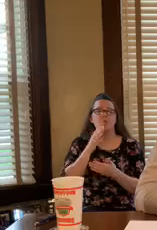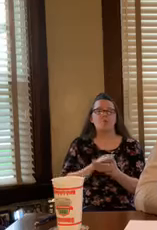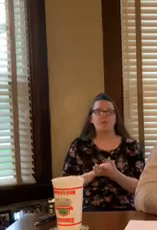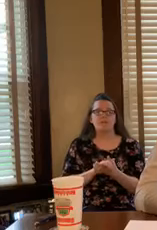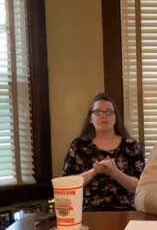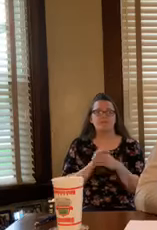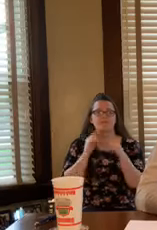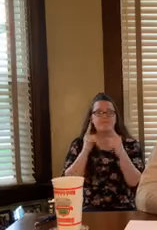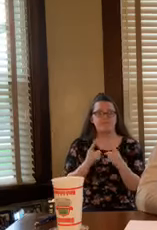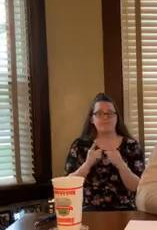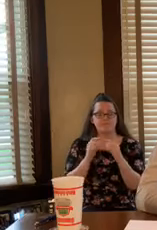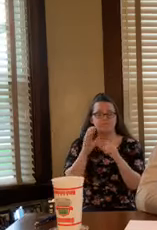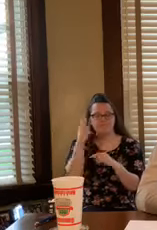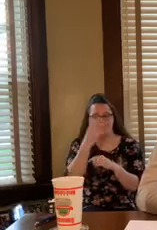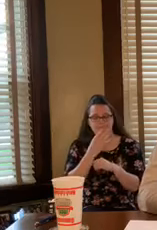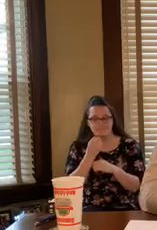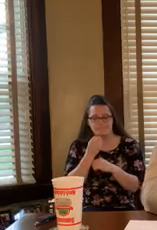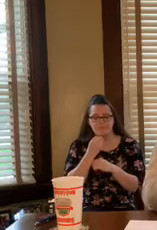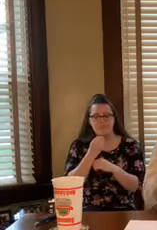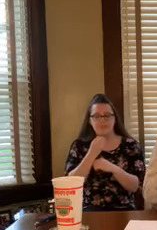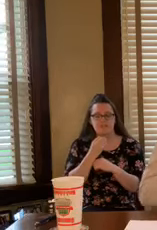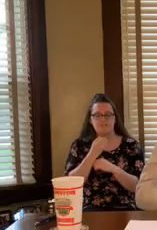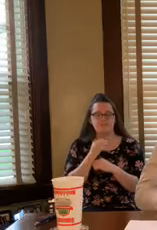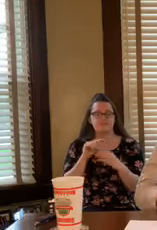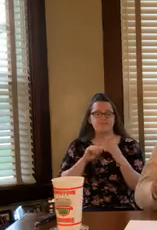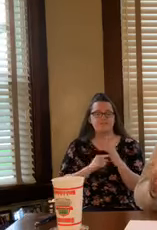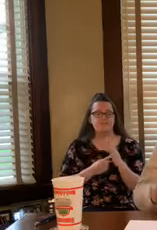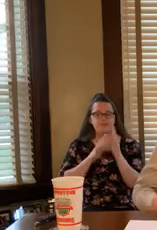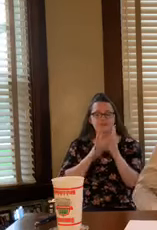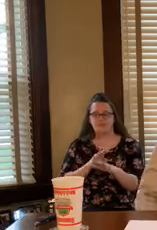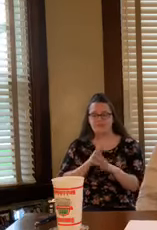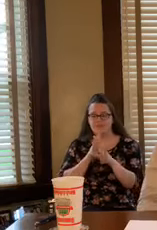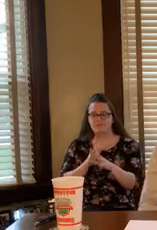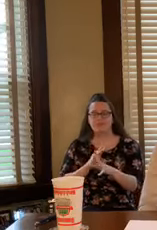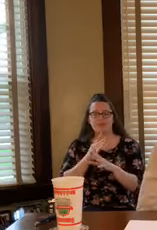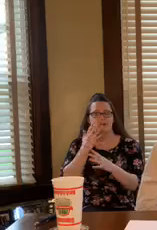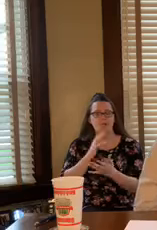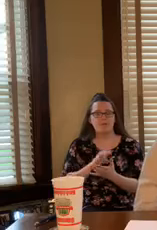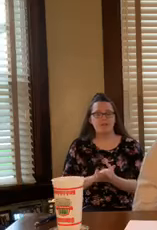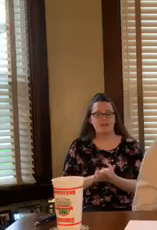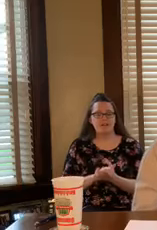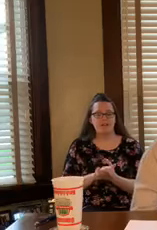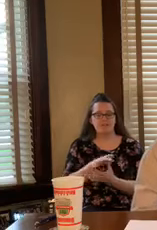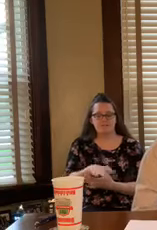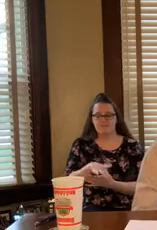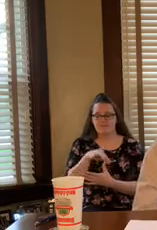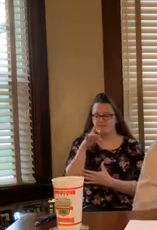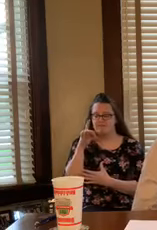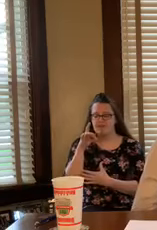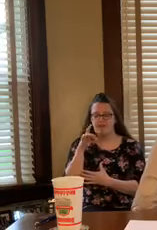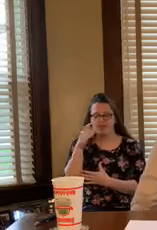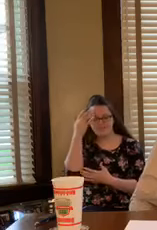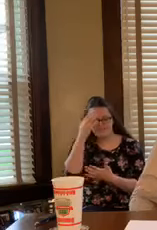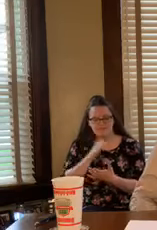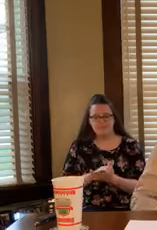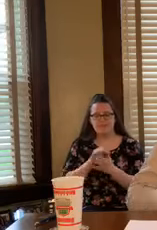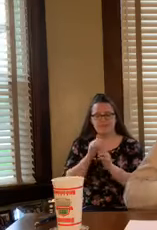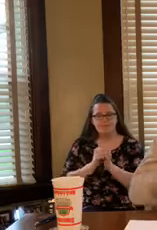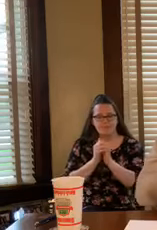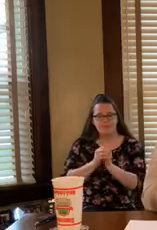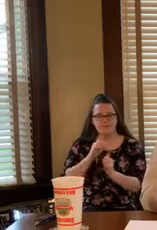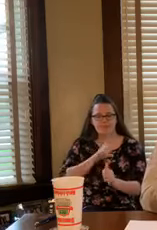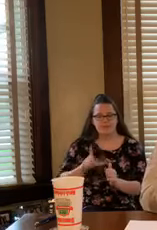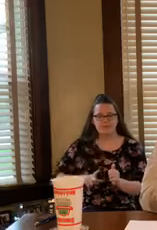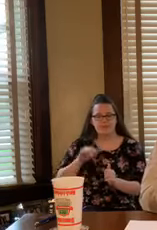a presence of the Lord around him, he began to speak in tongues. His wife came out of the bedroom after falling asleep and found him just worshiping the Lord. That's what this is